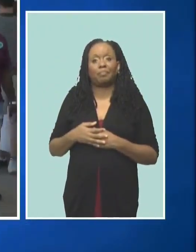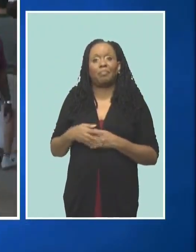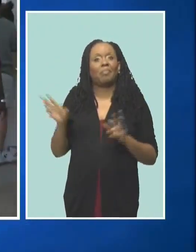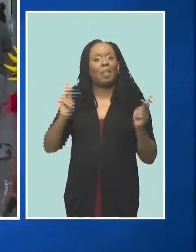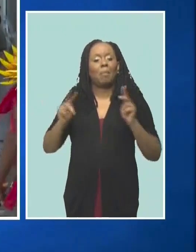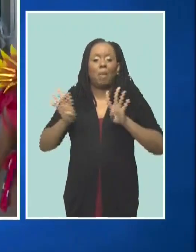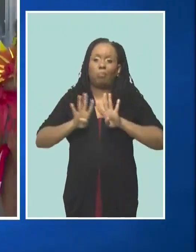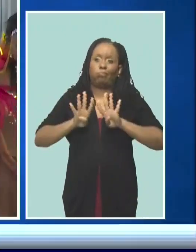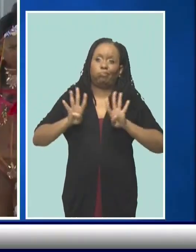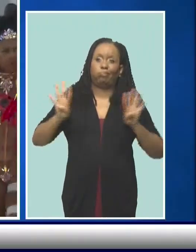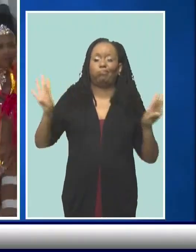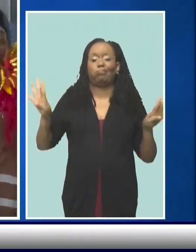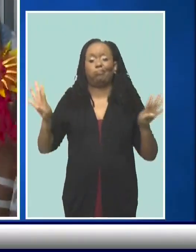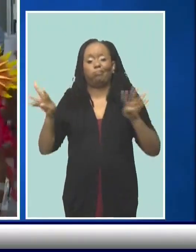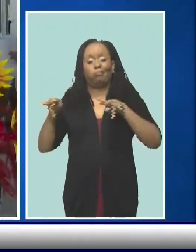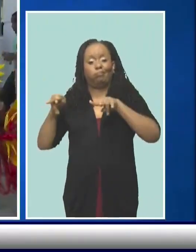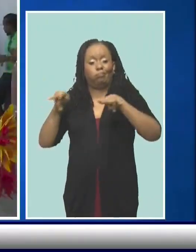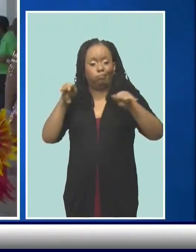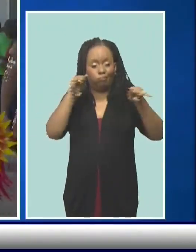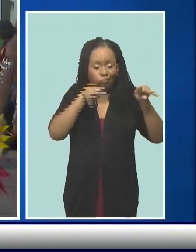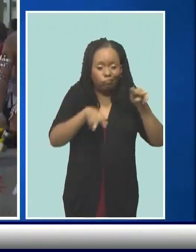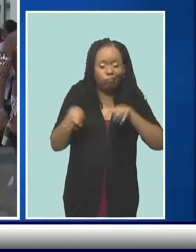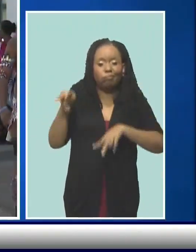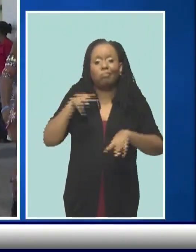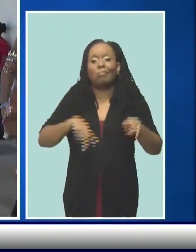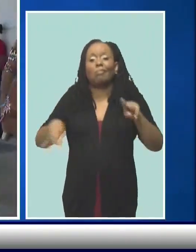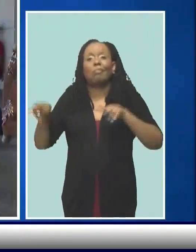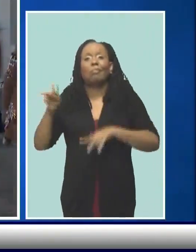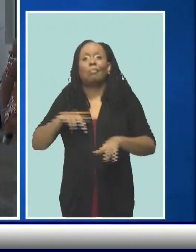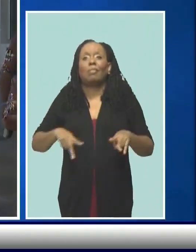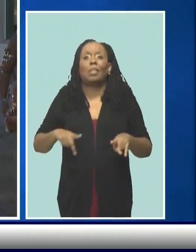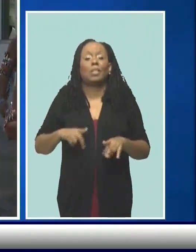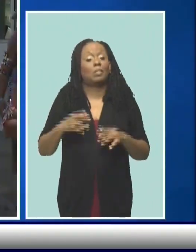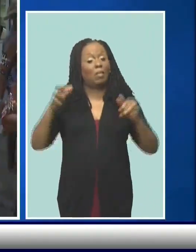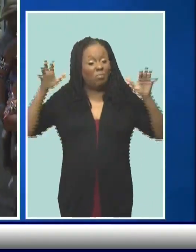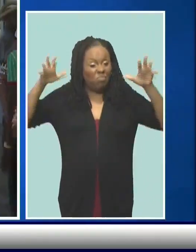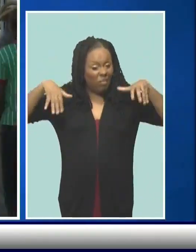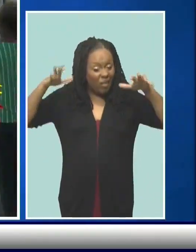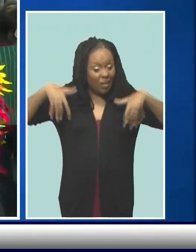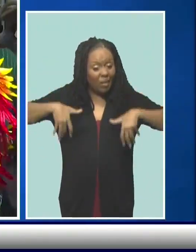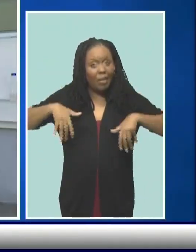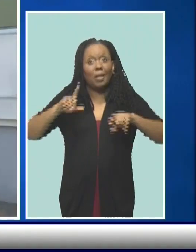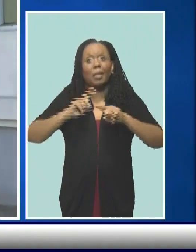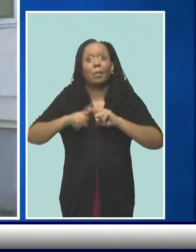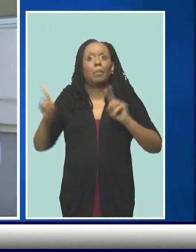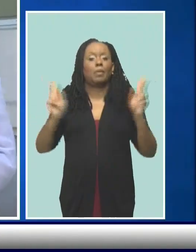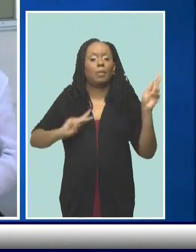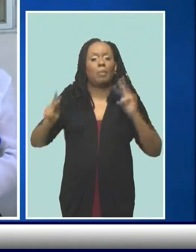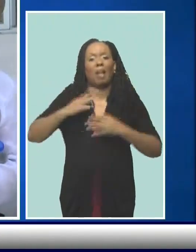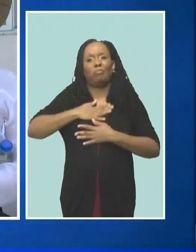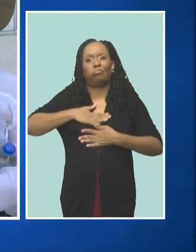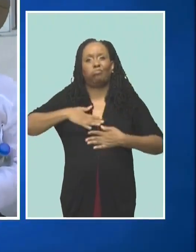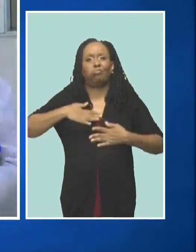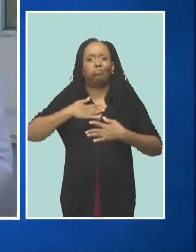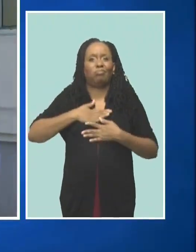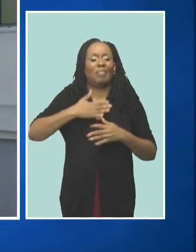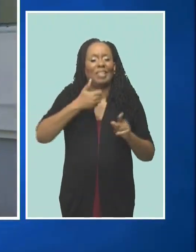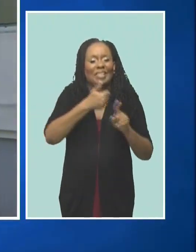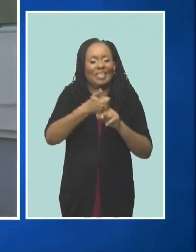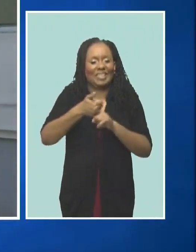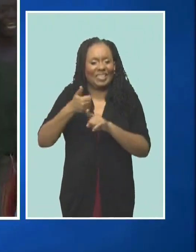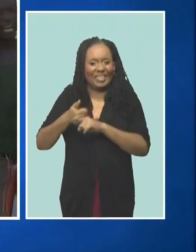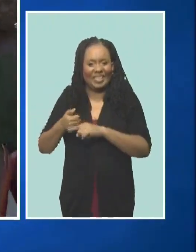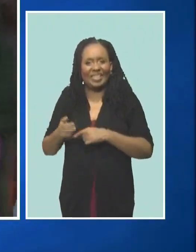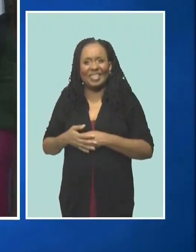bands on parade and the dose of heavy showers, the thousands that gathered along the new Floor Grand Kadooment route enjoyed the merriment of the day.